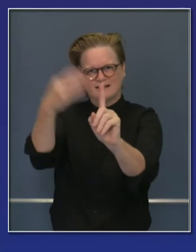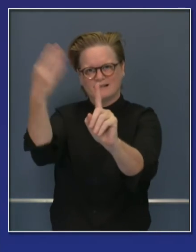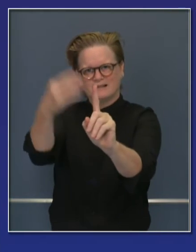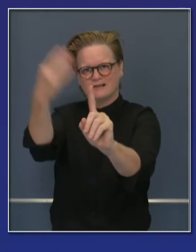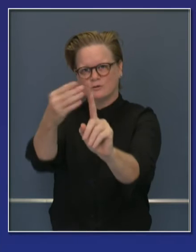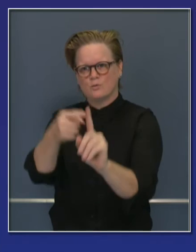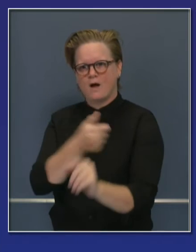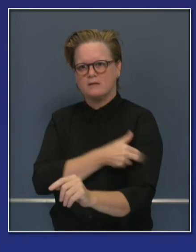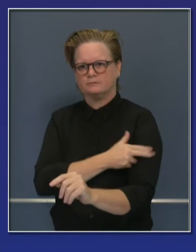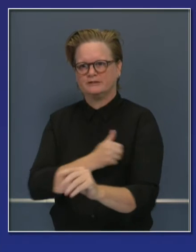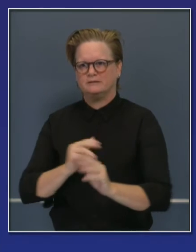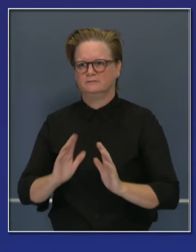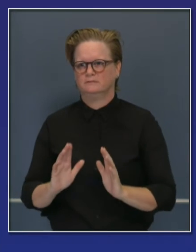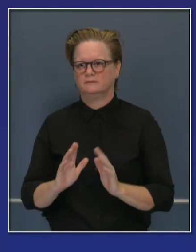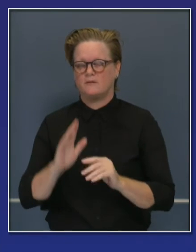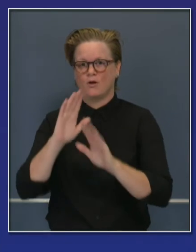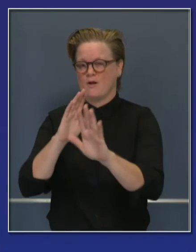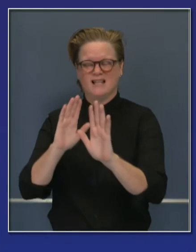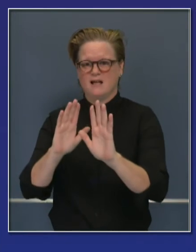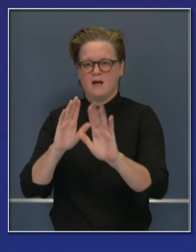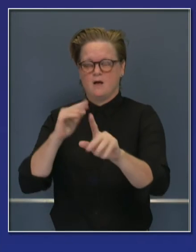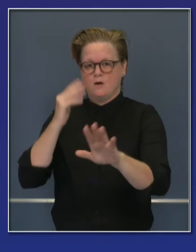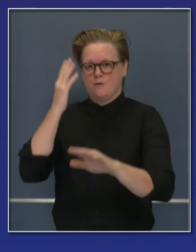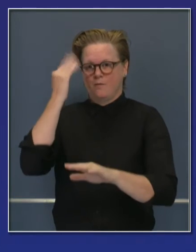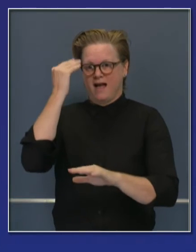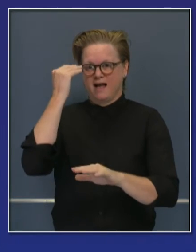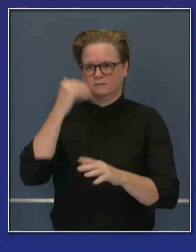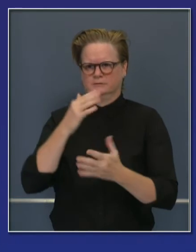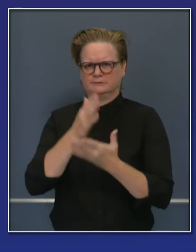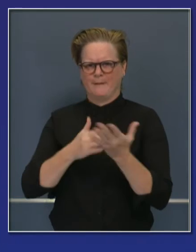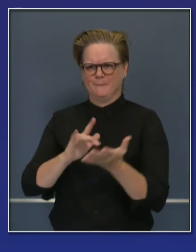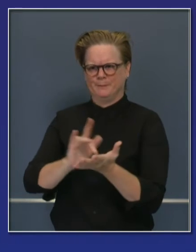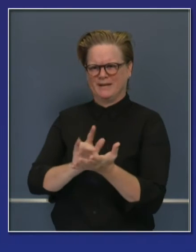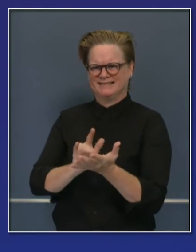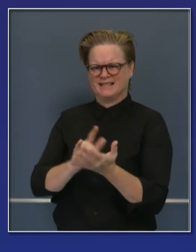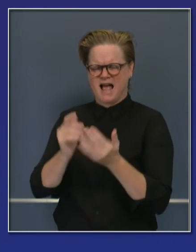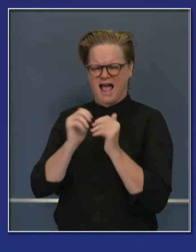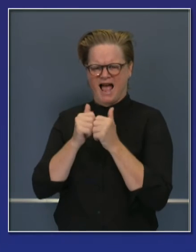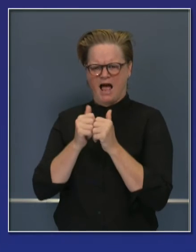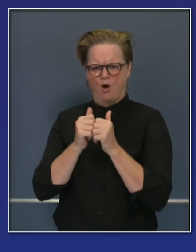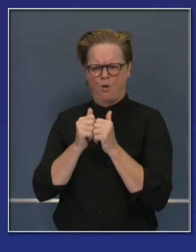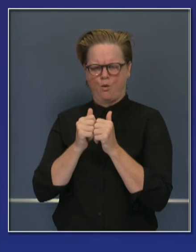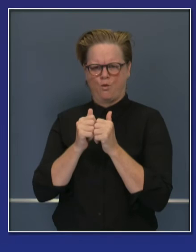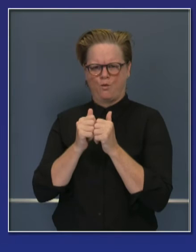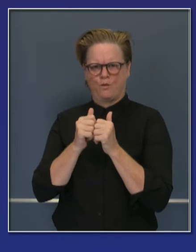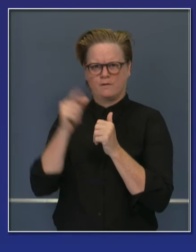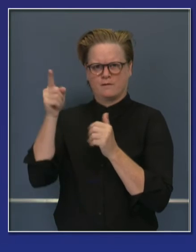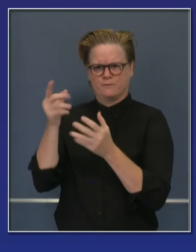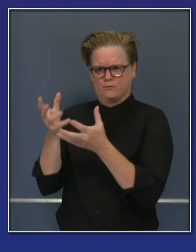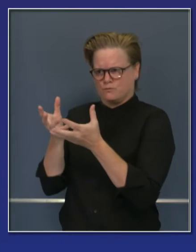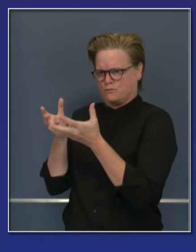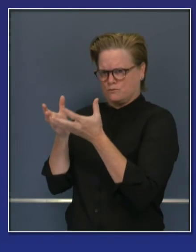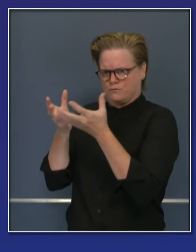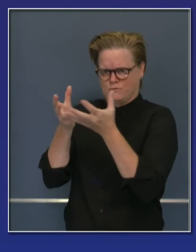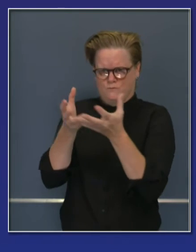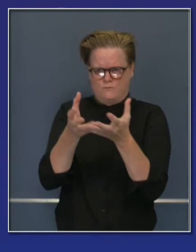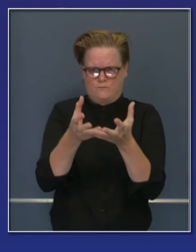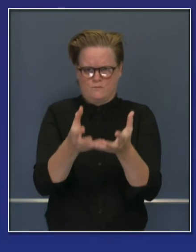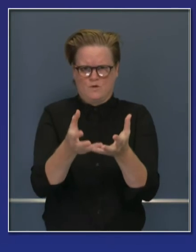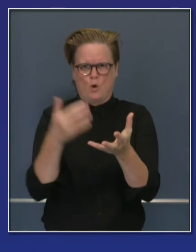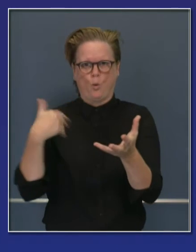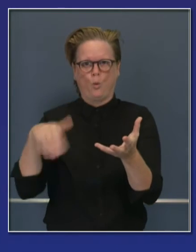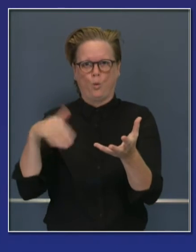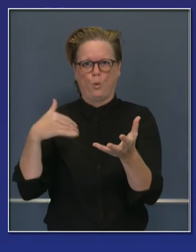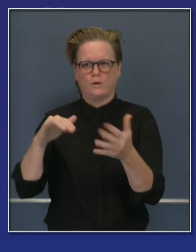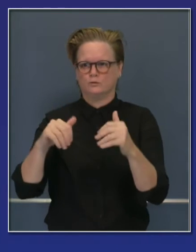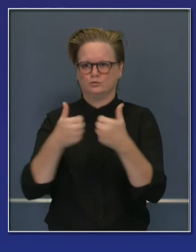temperatures that make, well, distribution, transportation of the vaccine particularly challenging. These